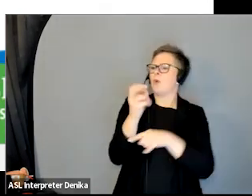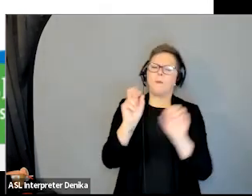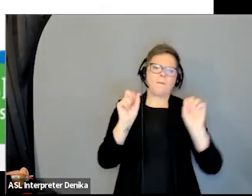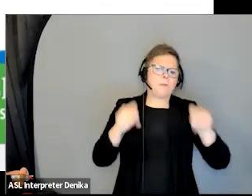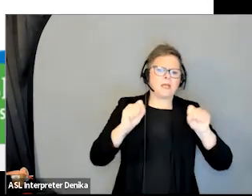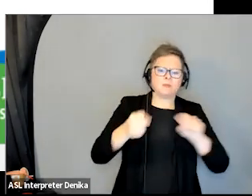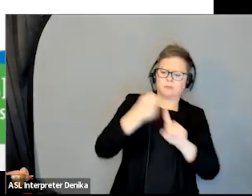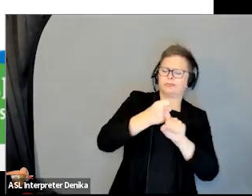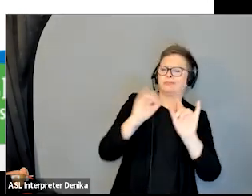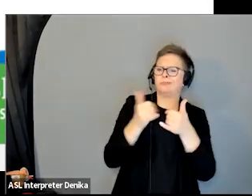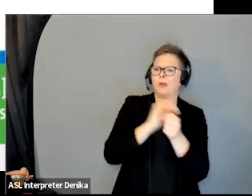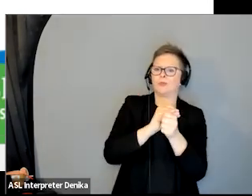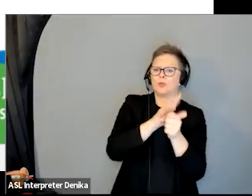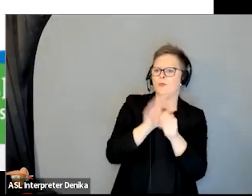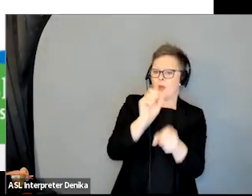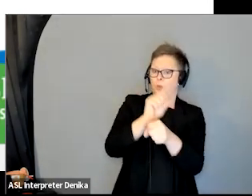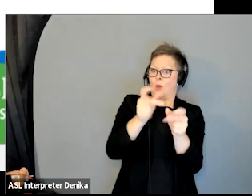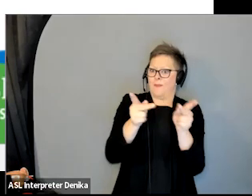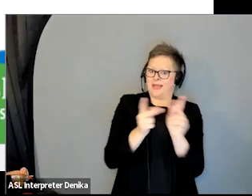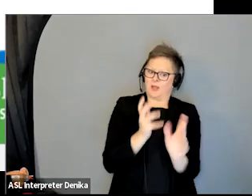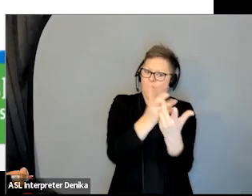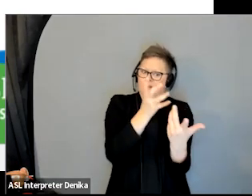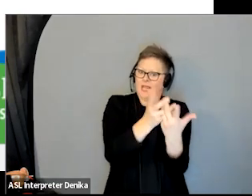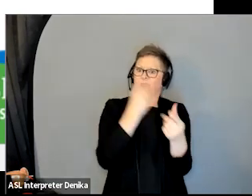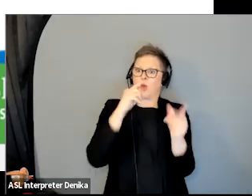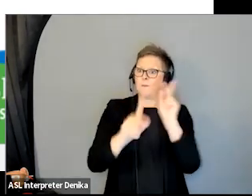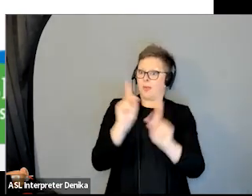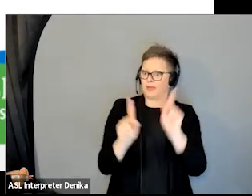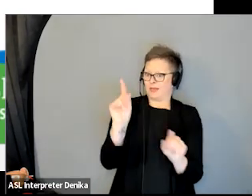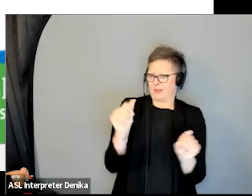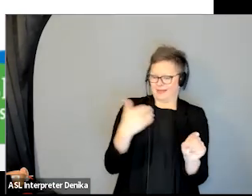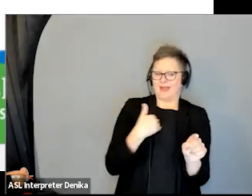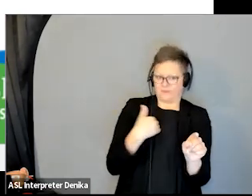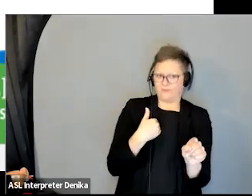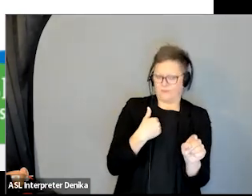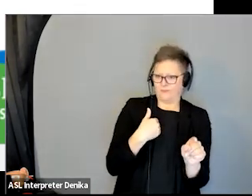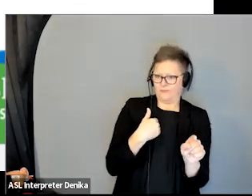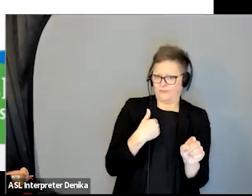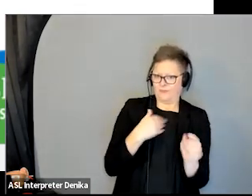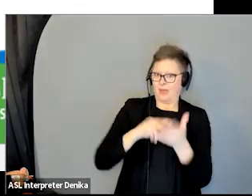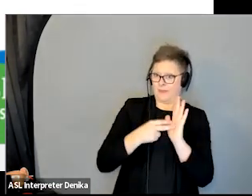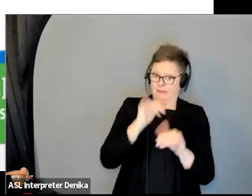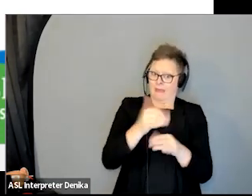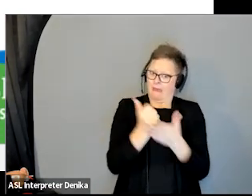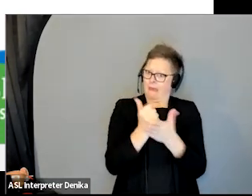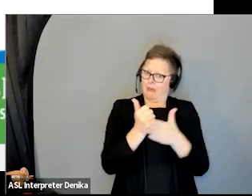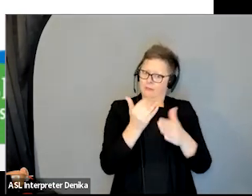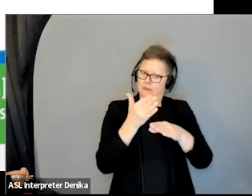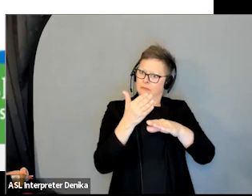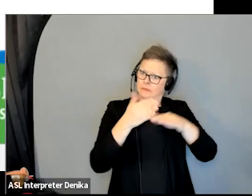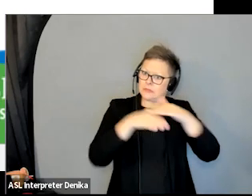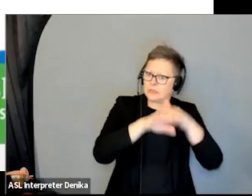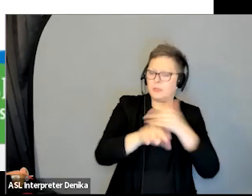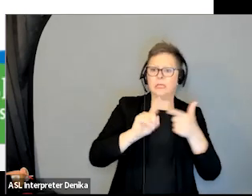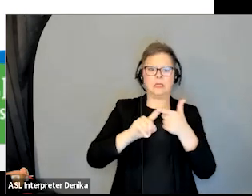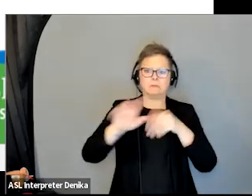of pandemic-related workplace accommodations on people with disabilities, which included improved accessibility, rapid